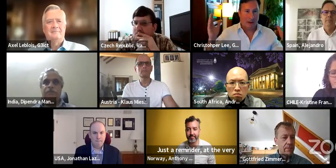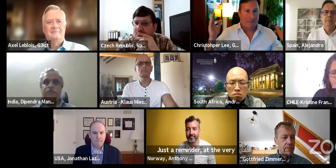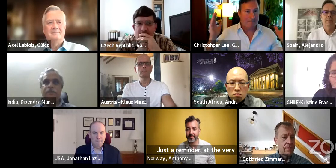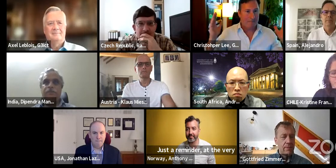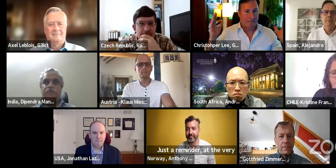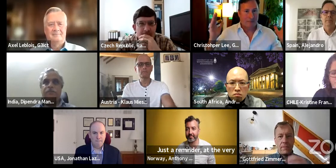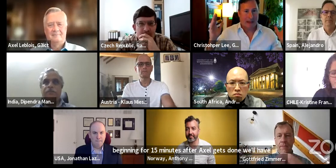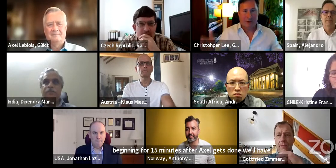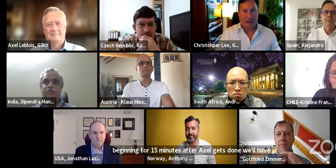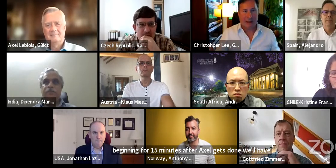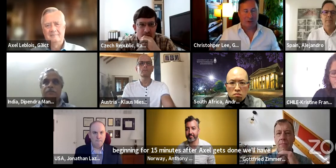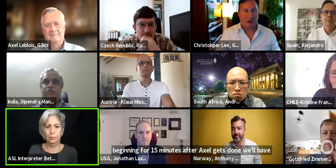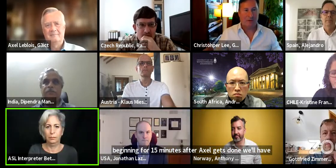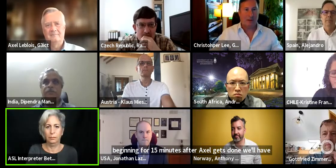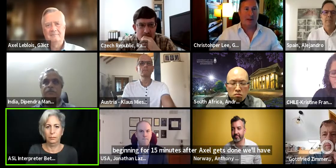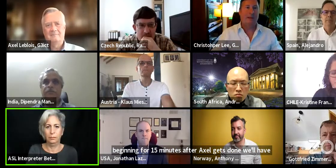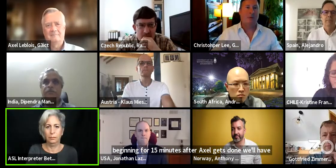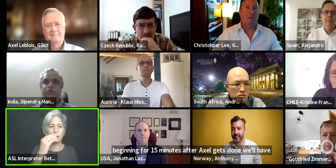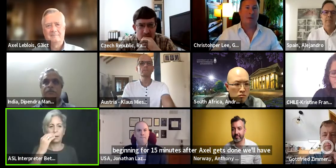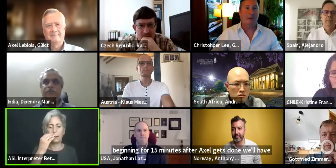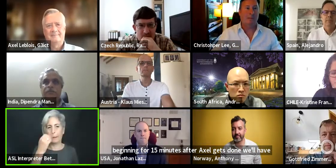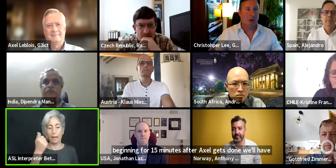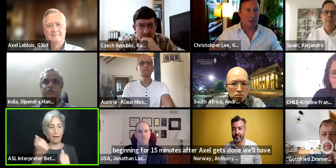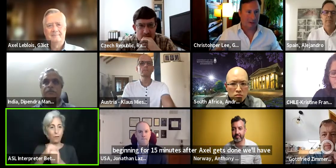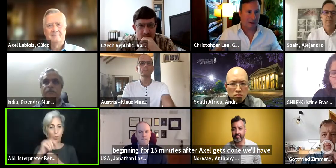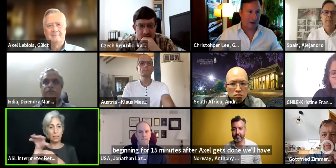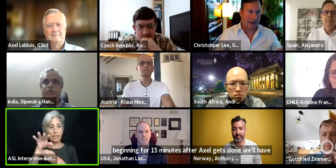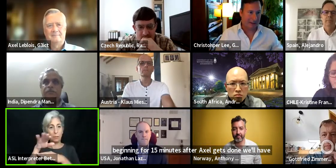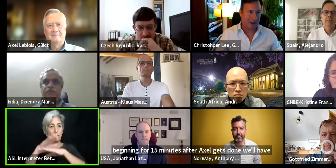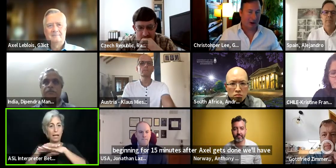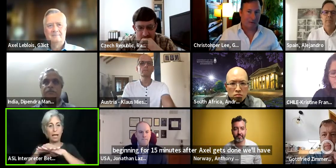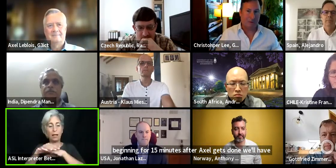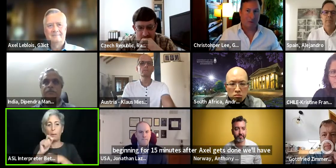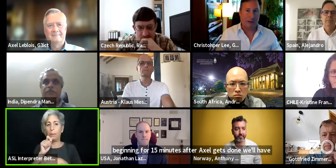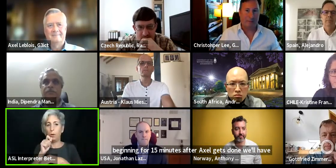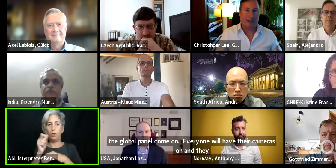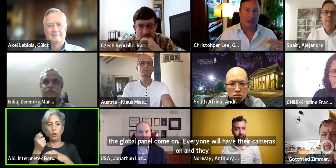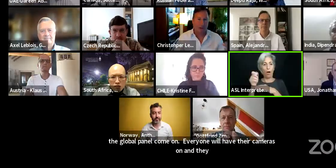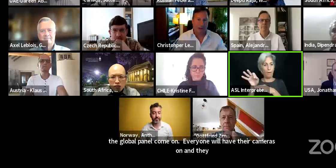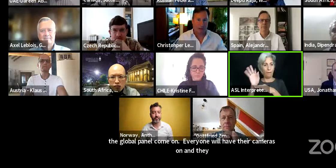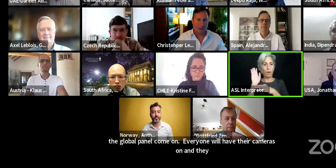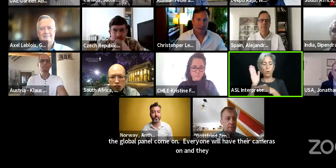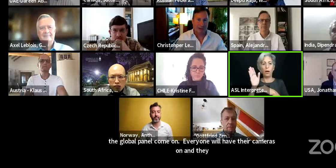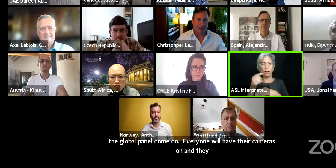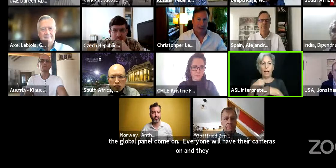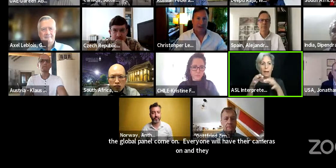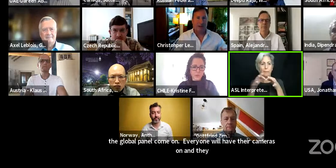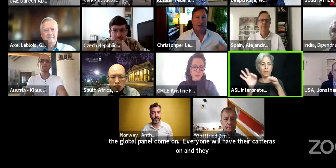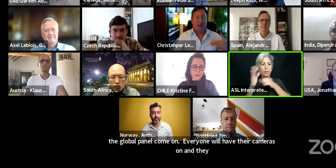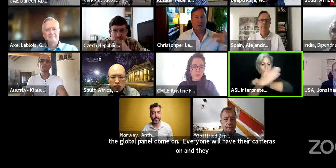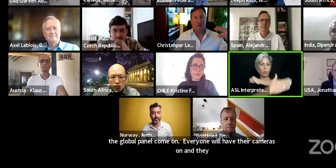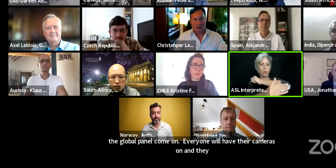will have their cameras on and they will be muted, mics off. When I mention your country,